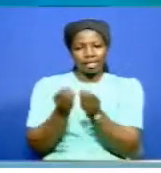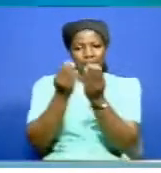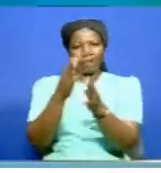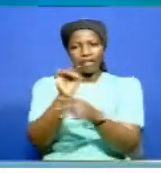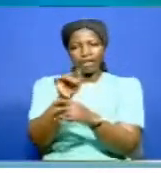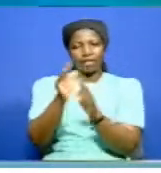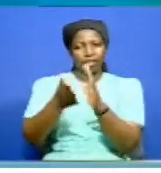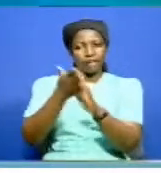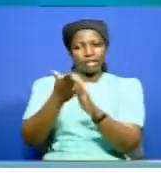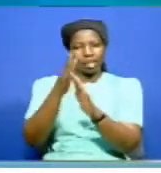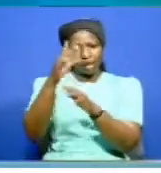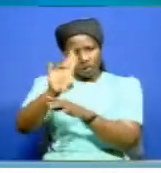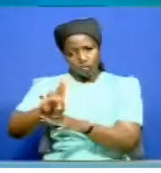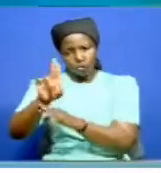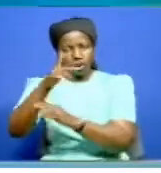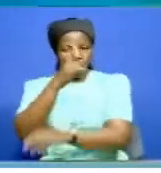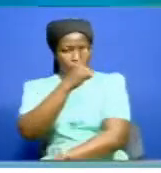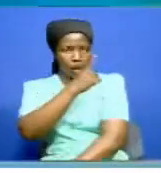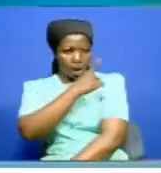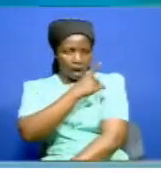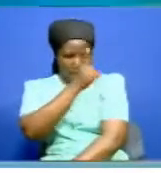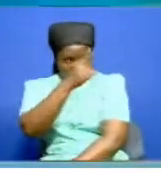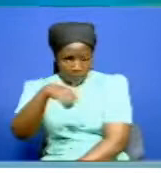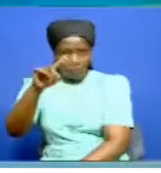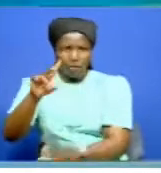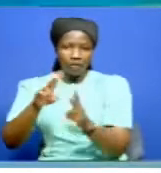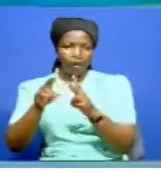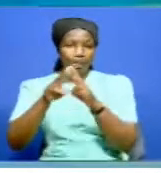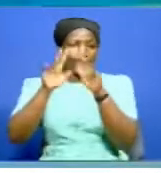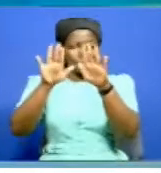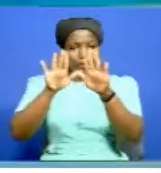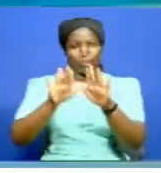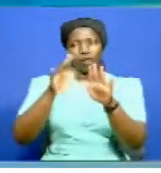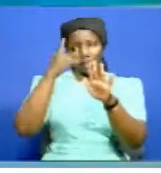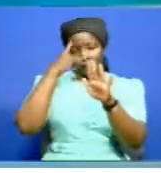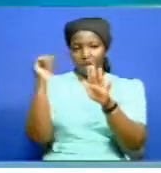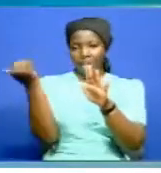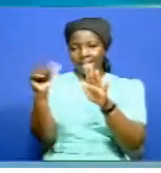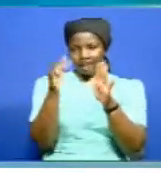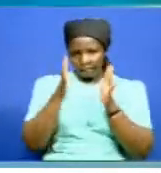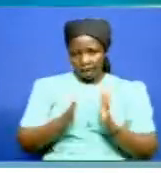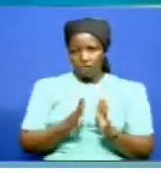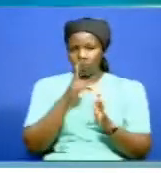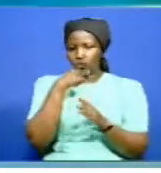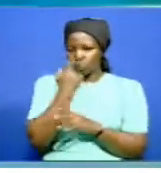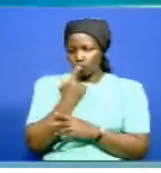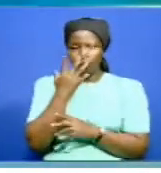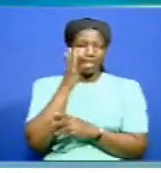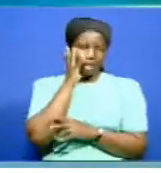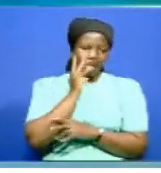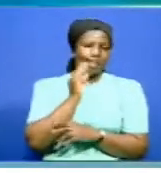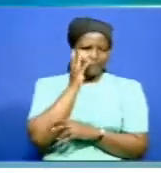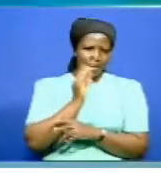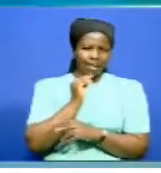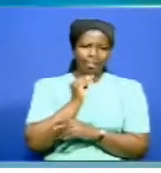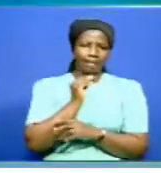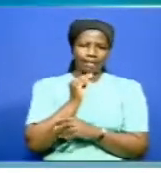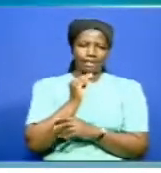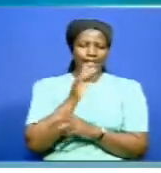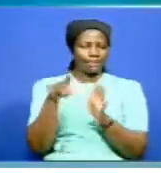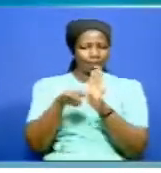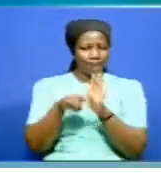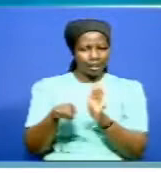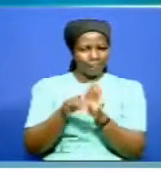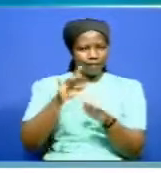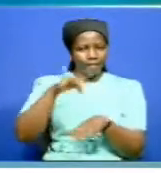use authorization. It's very important for any person who experiences an adverse